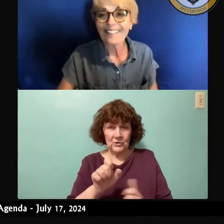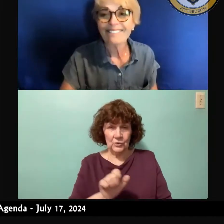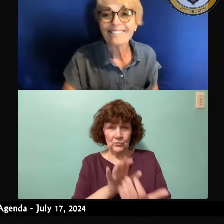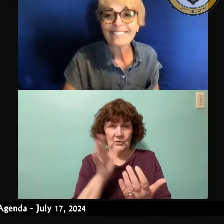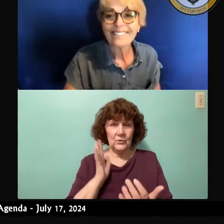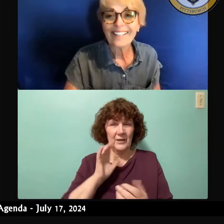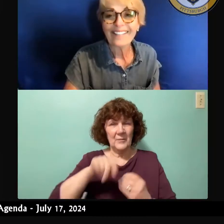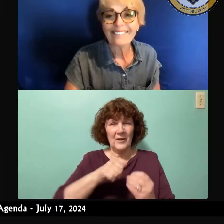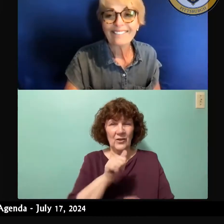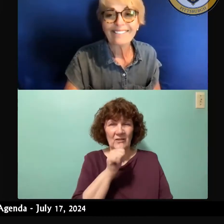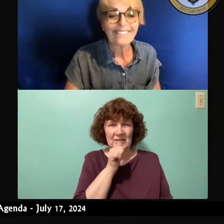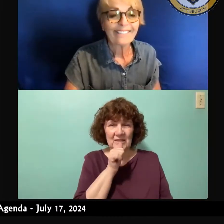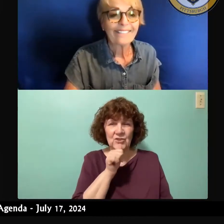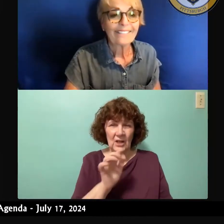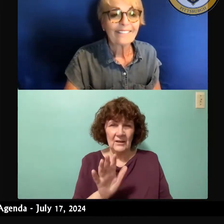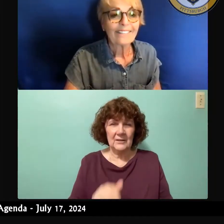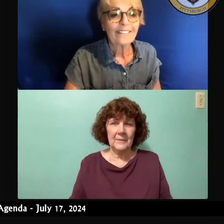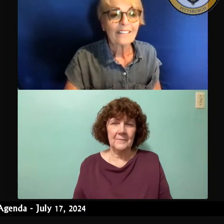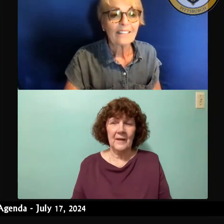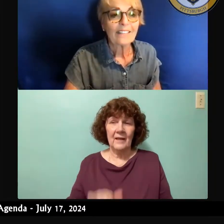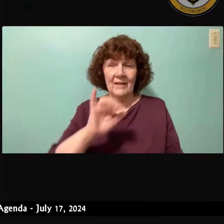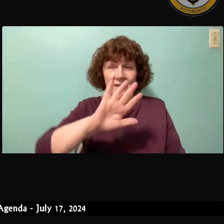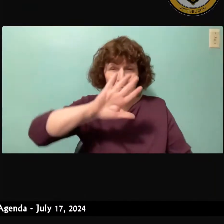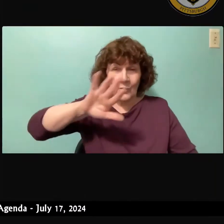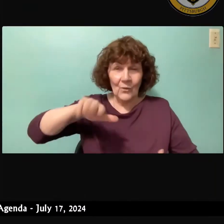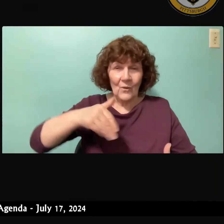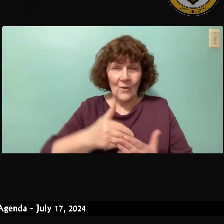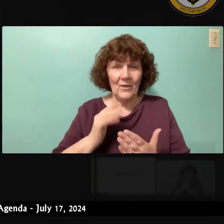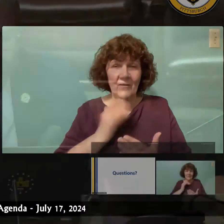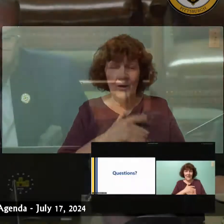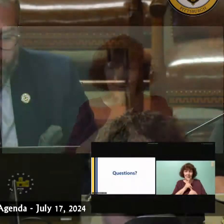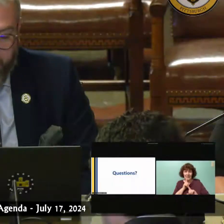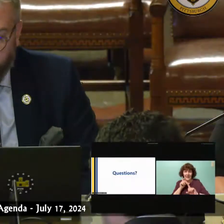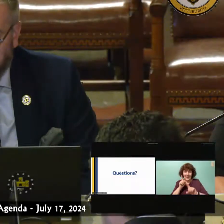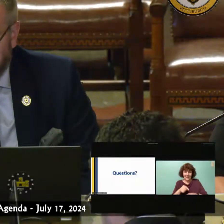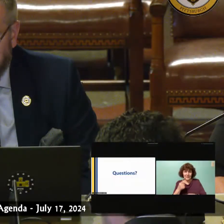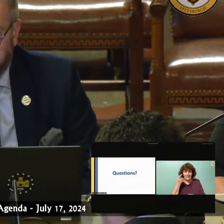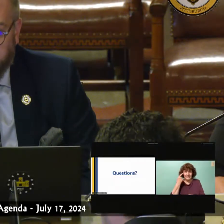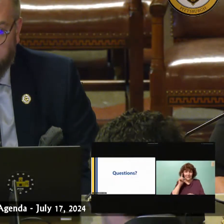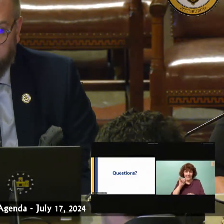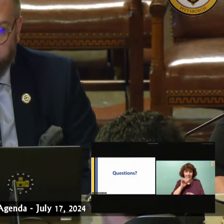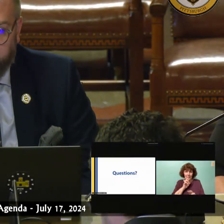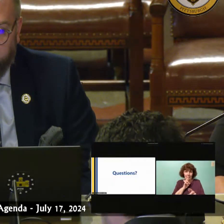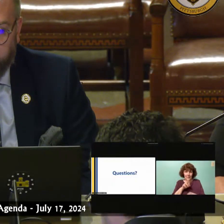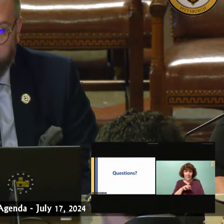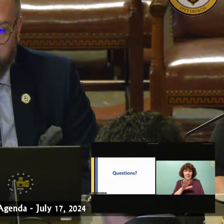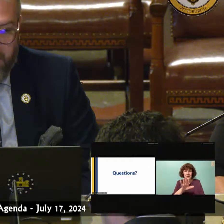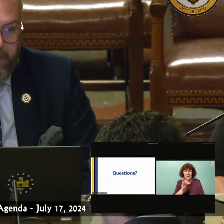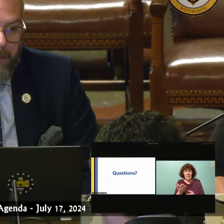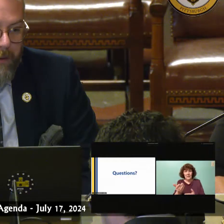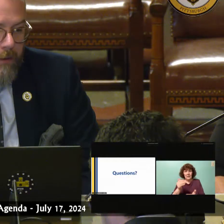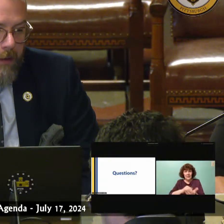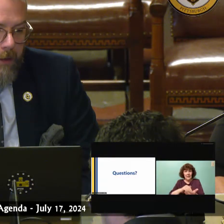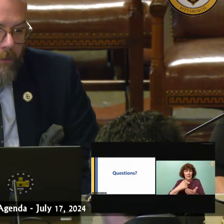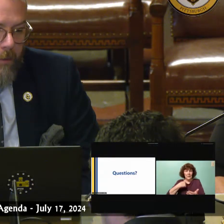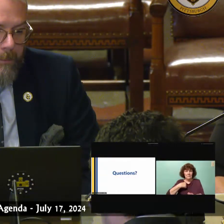That's the entirety of our reaction to the report. Again, I would